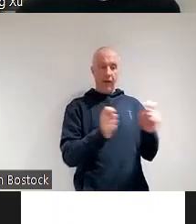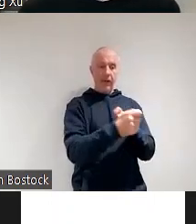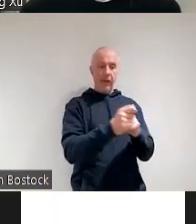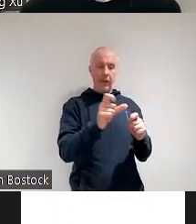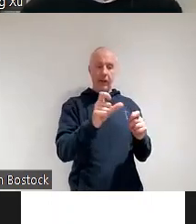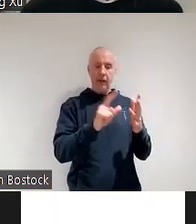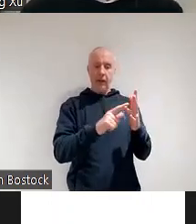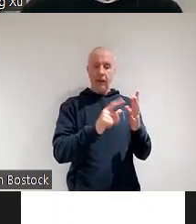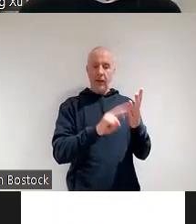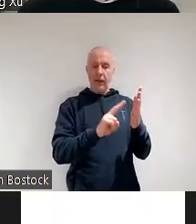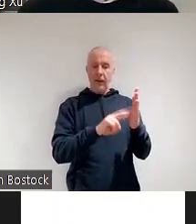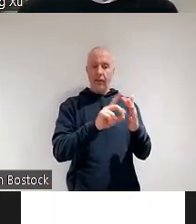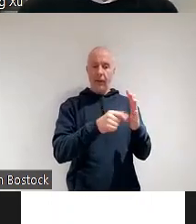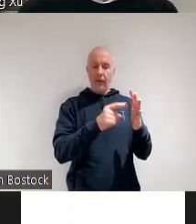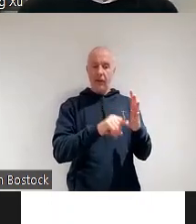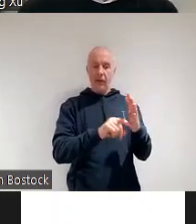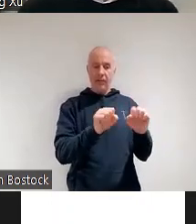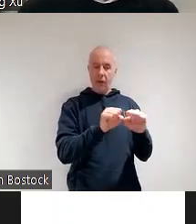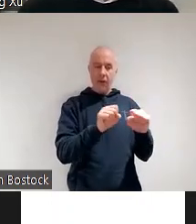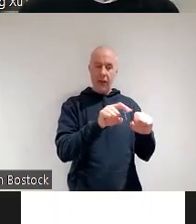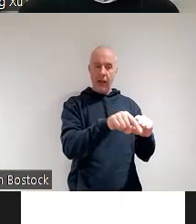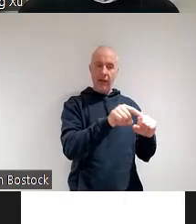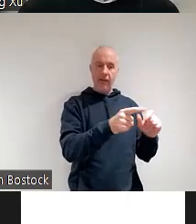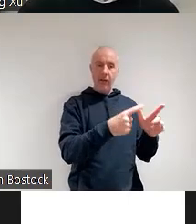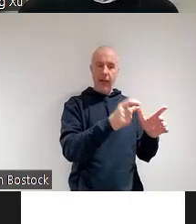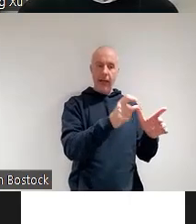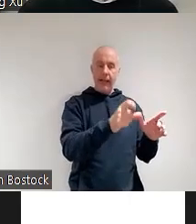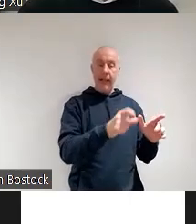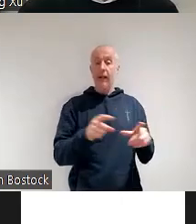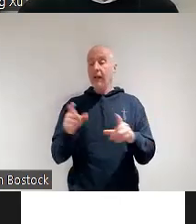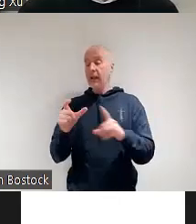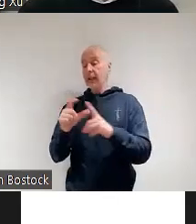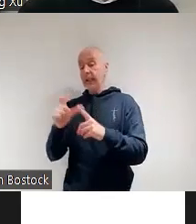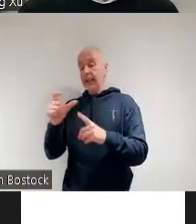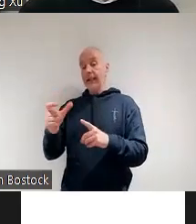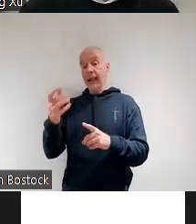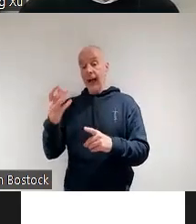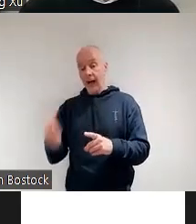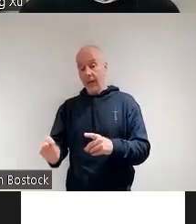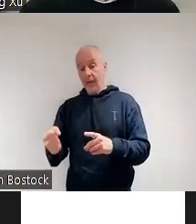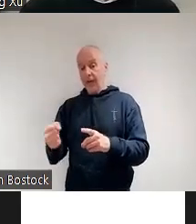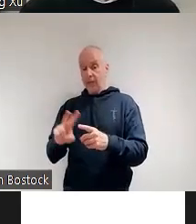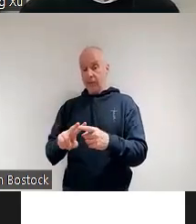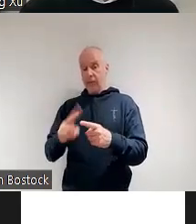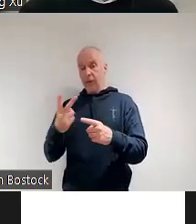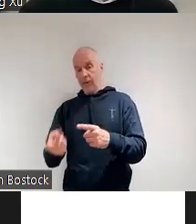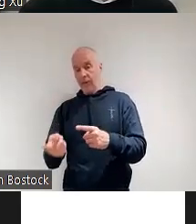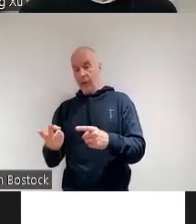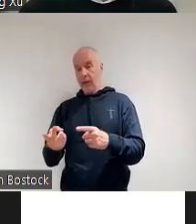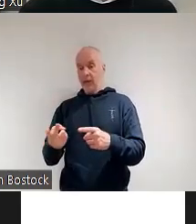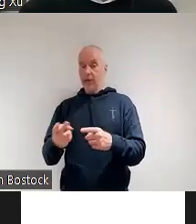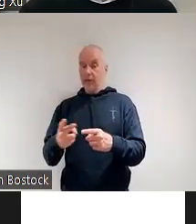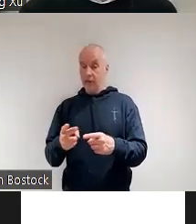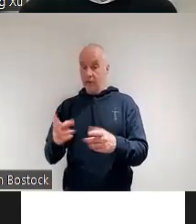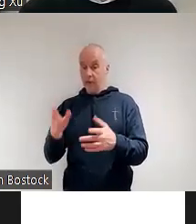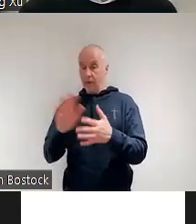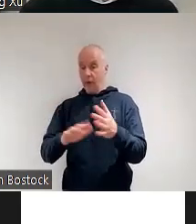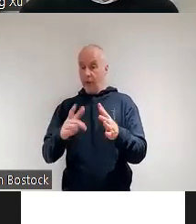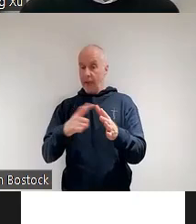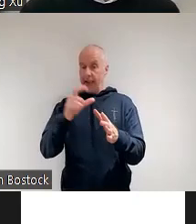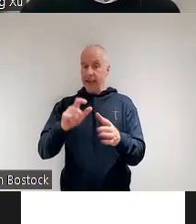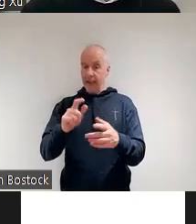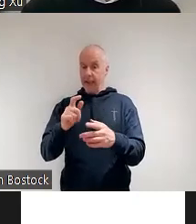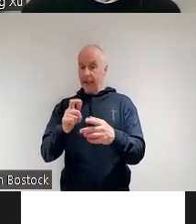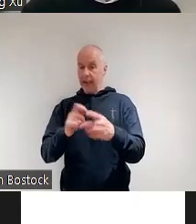for DC, it's different. You have to put the converters in it, the power electronics converters, to convert the AC into the